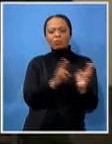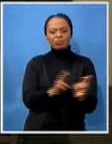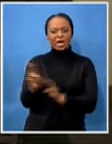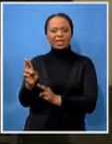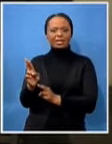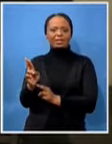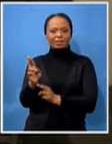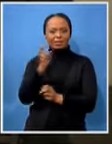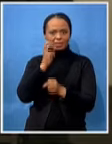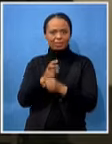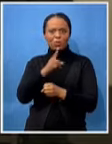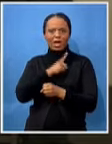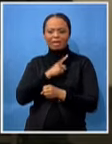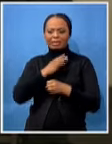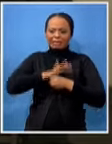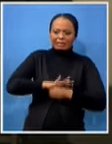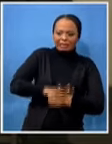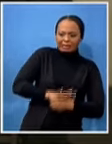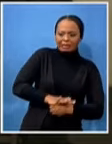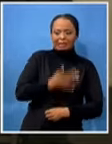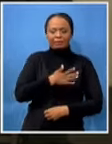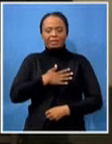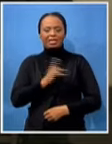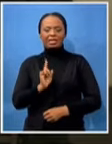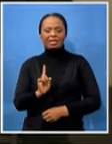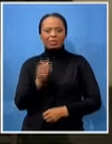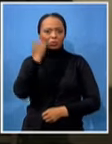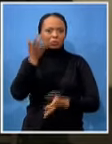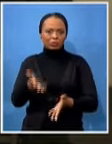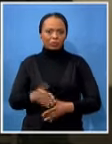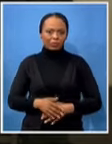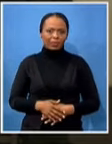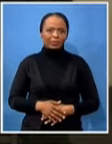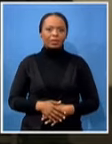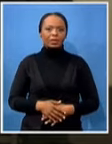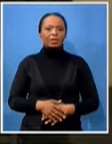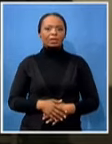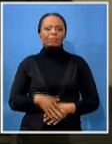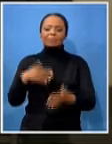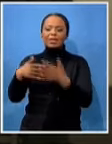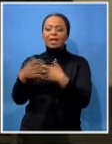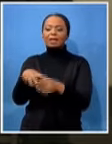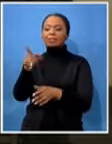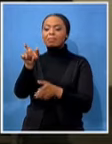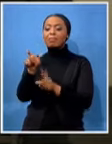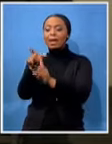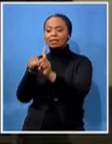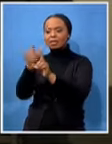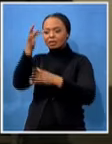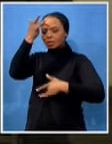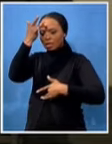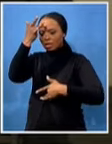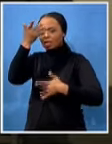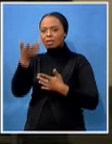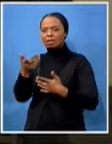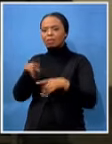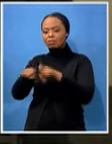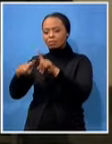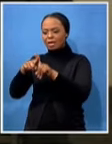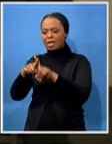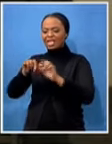whoever the patients that they have to admit, they don't have a challenge with beds, with oxygen, and that the